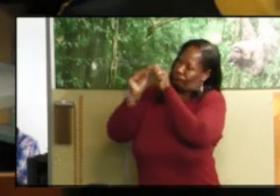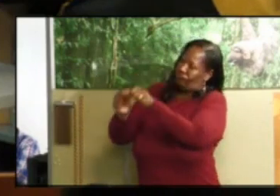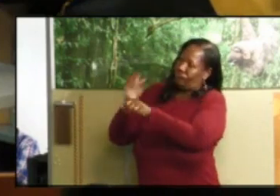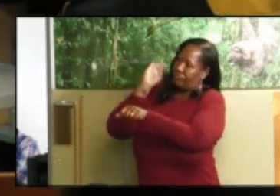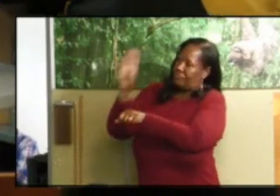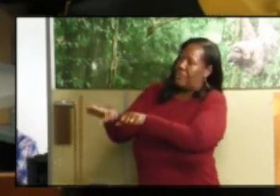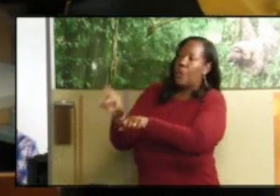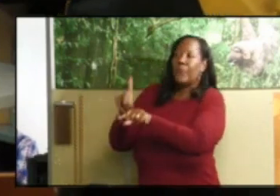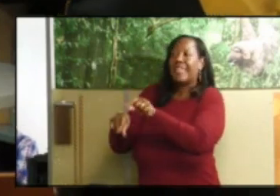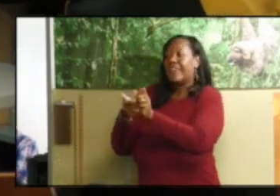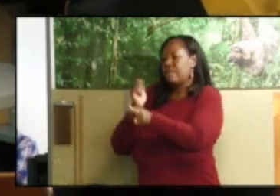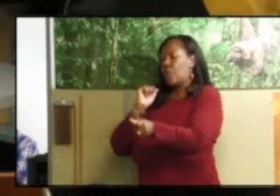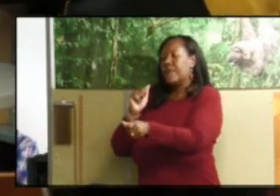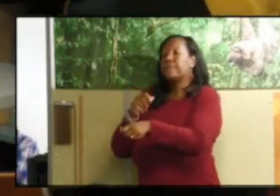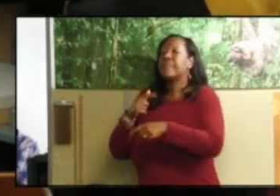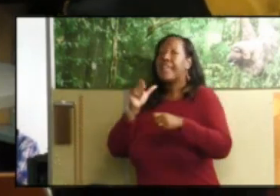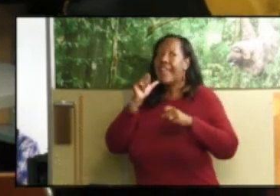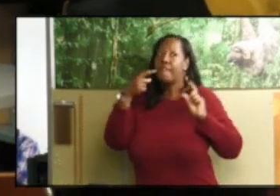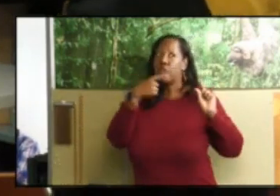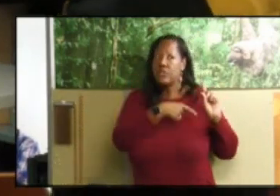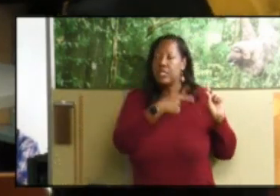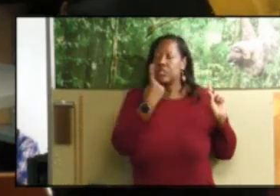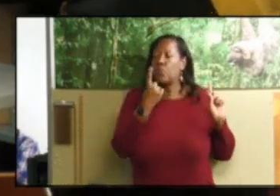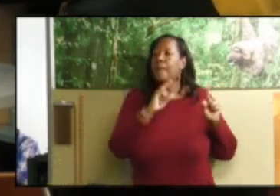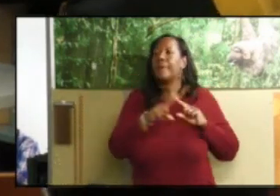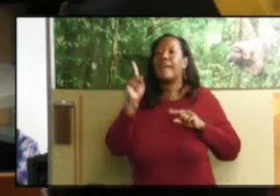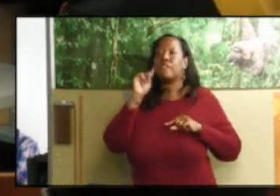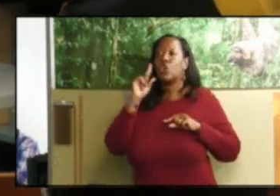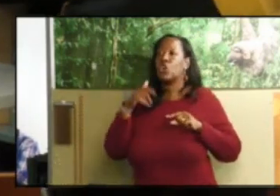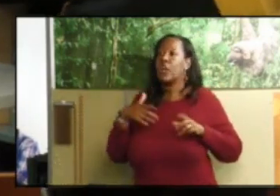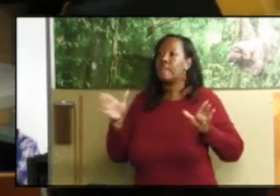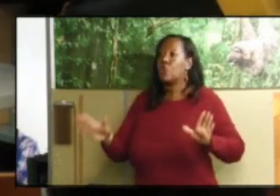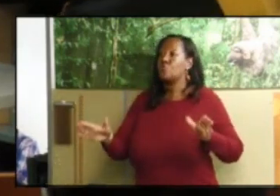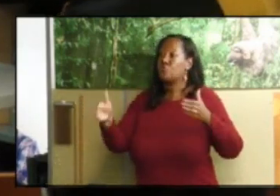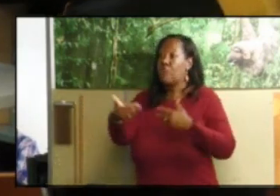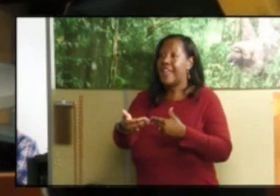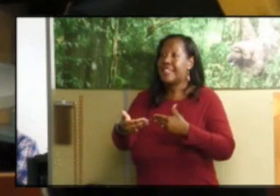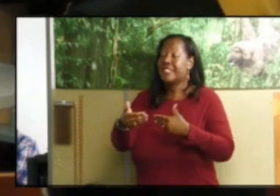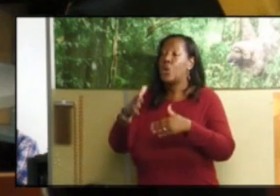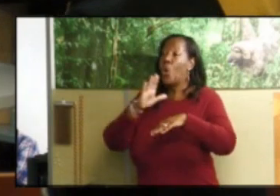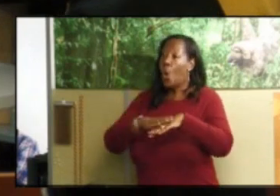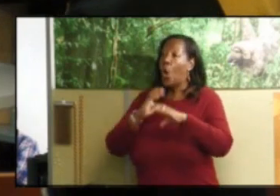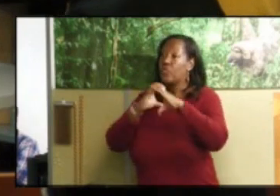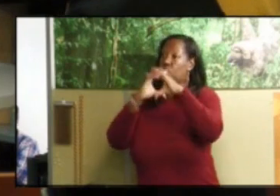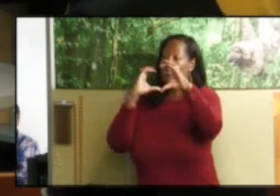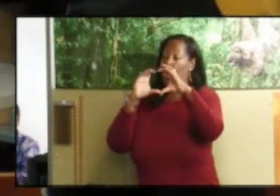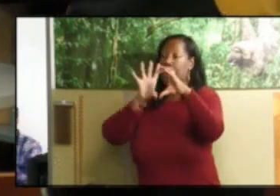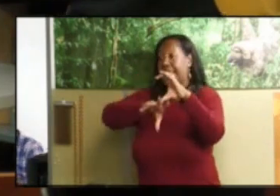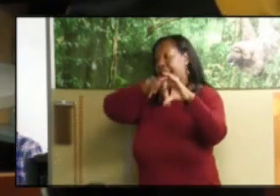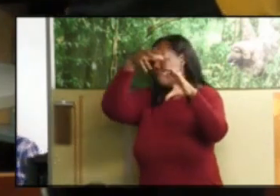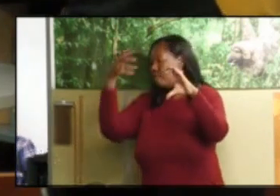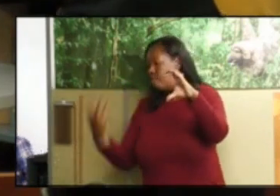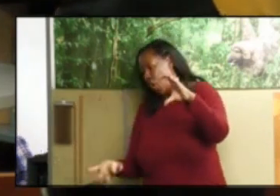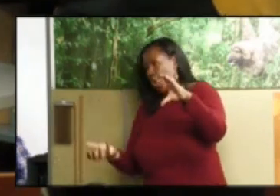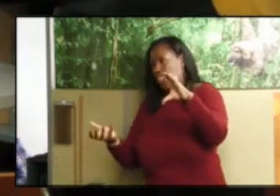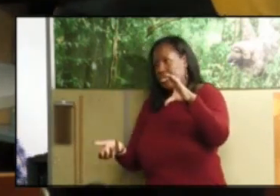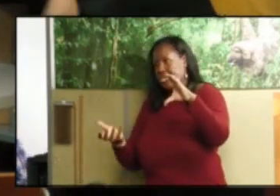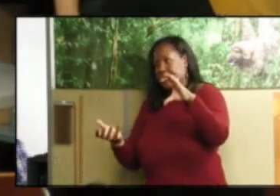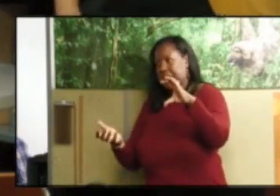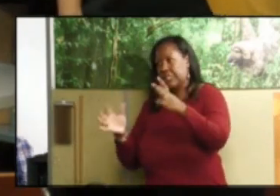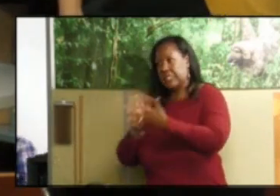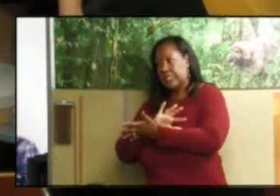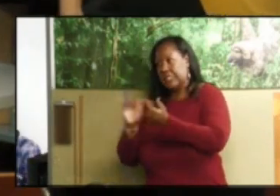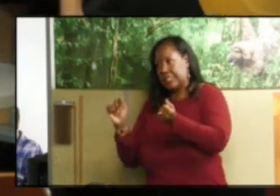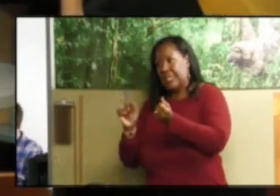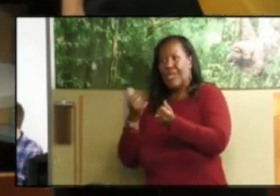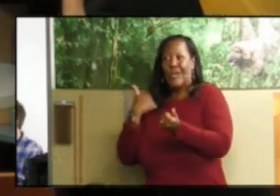everything. I've heard about crates, not for this exhibit, but others falling off the trucks. And it's like, we can't ensure for that not to have any